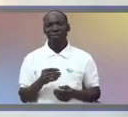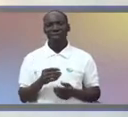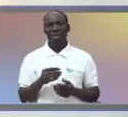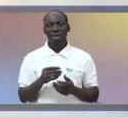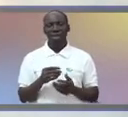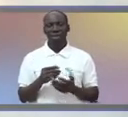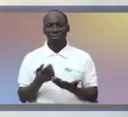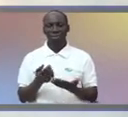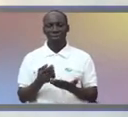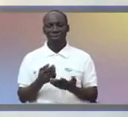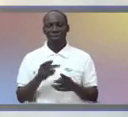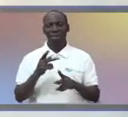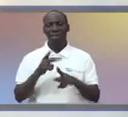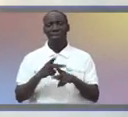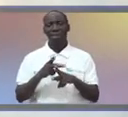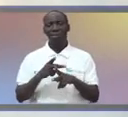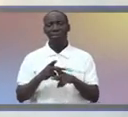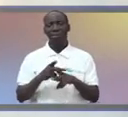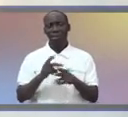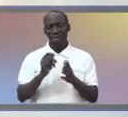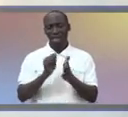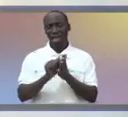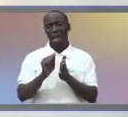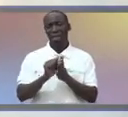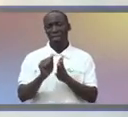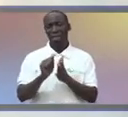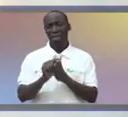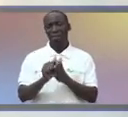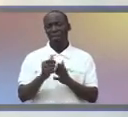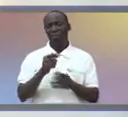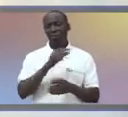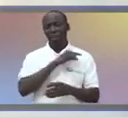Candace of Ethiopia many years ago